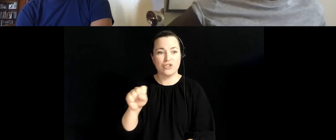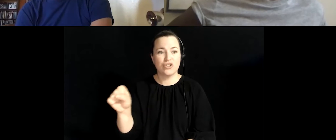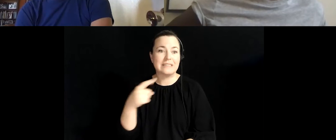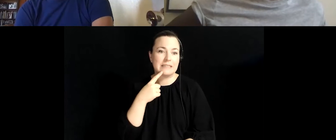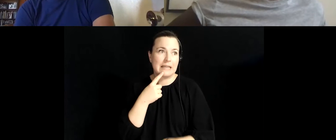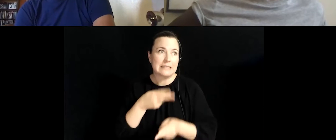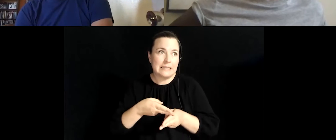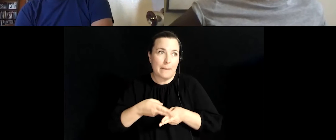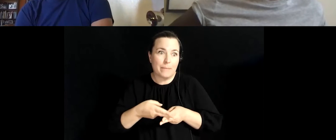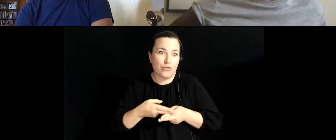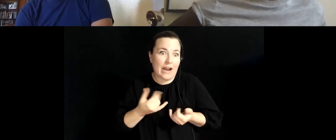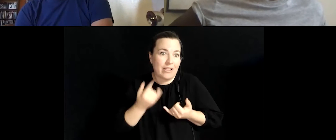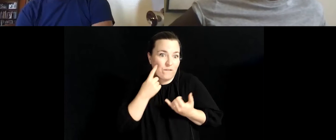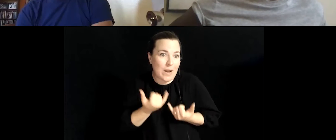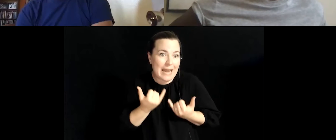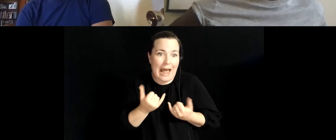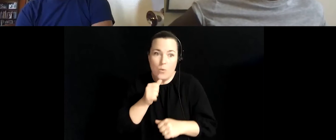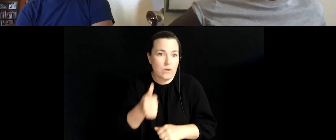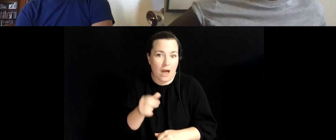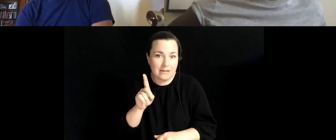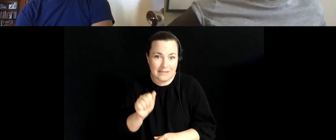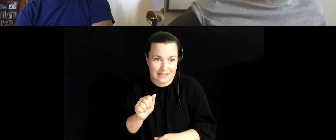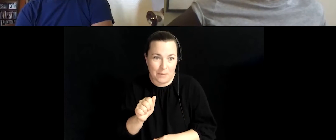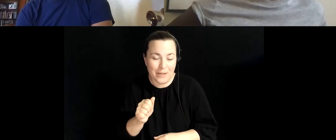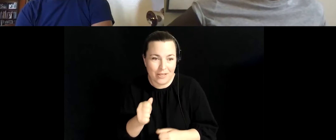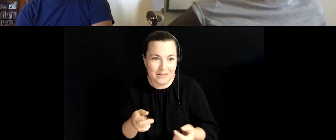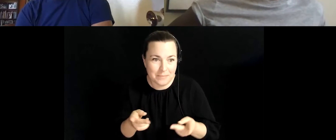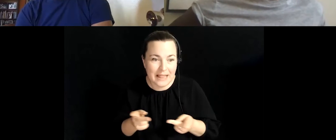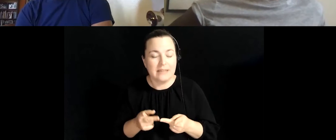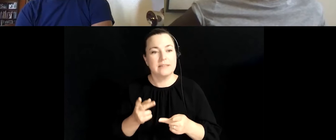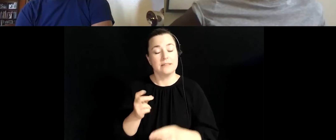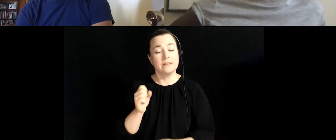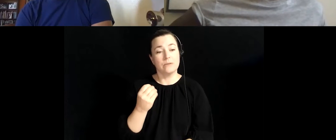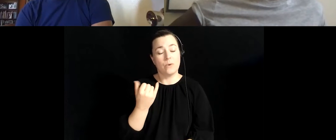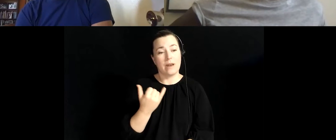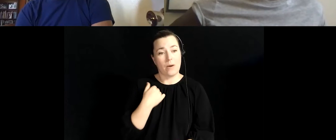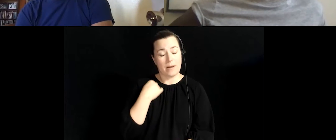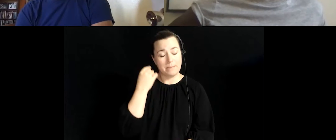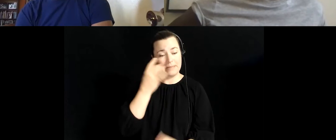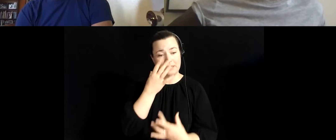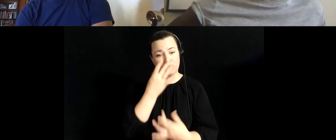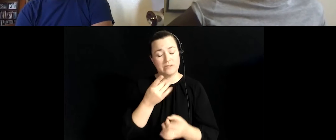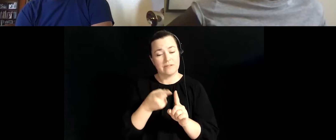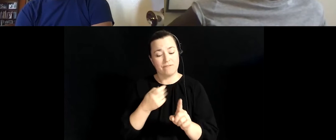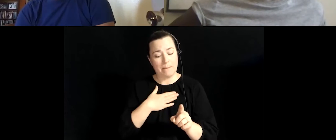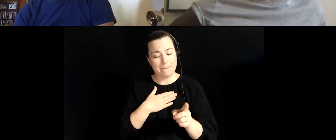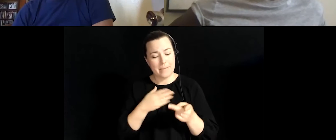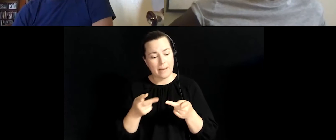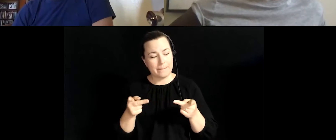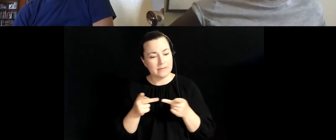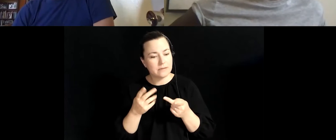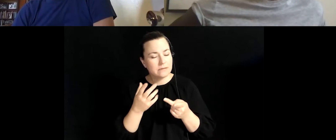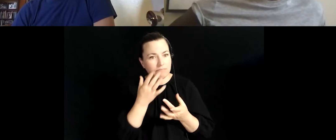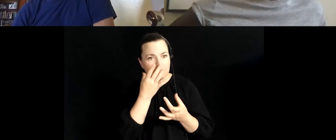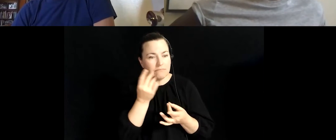temporarily non-disabled place, and I'm interested from my position, like, to hear what